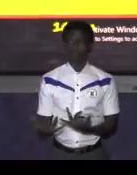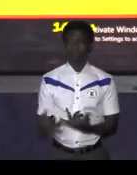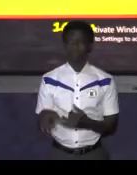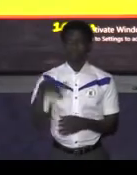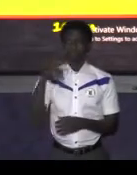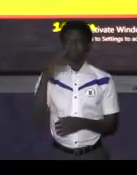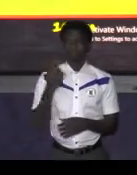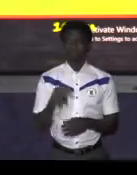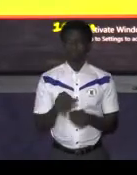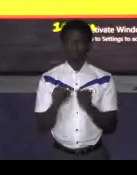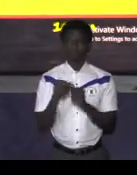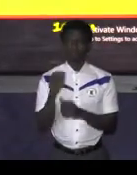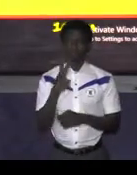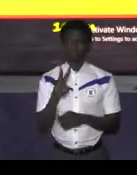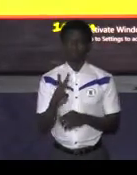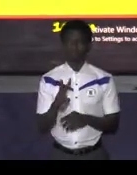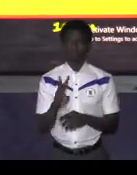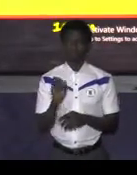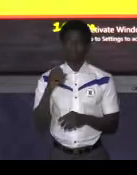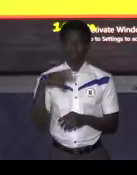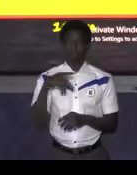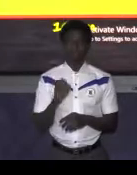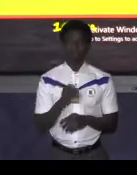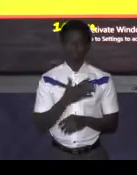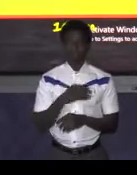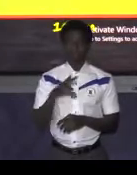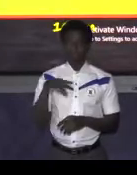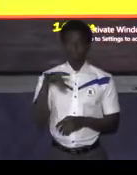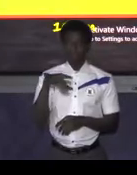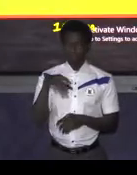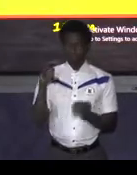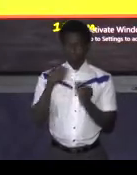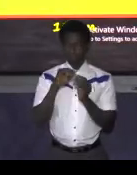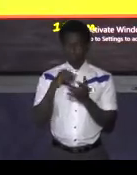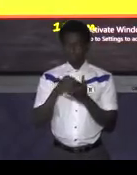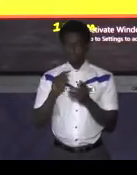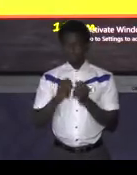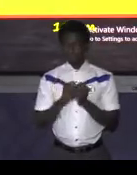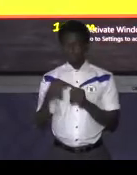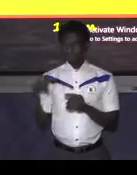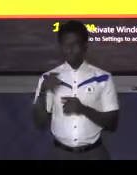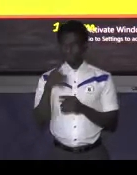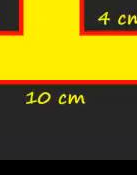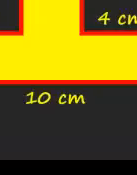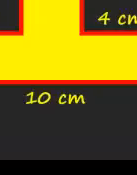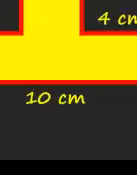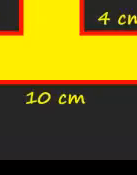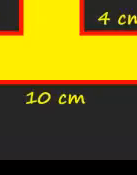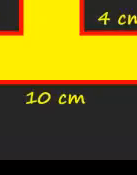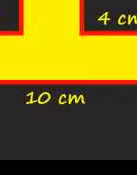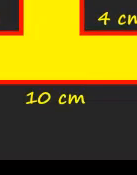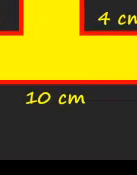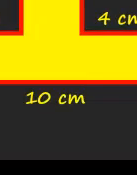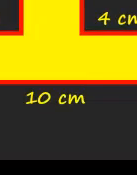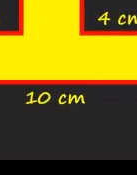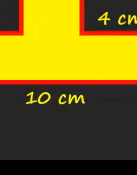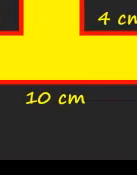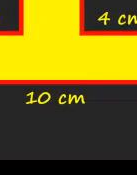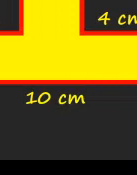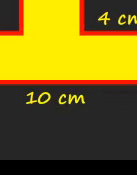find the area of the 2 shapes and then add it together, but I will not partition the next one for you. You have 20 seconds. Begin.